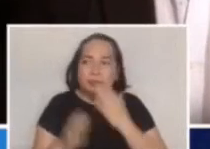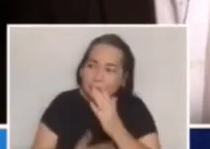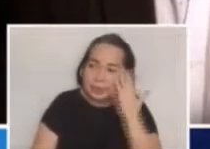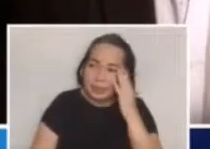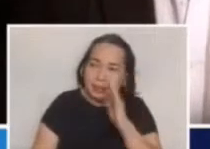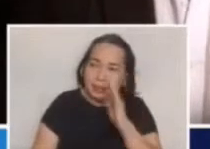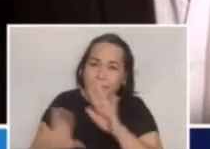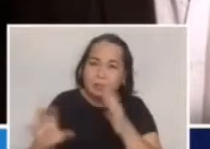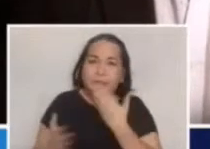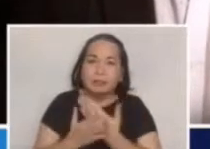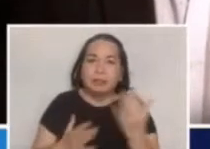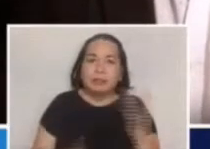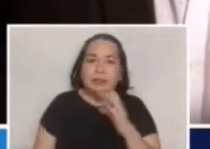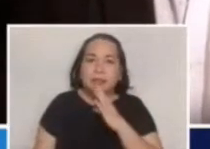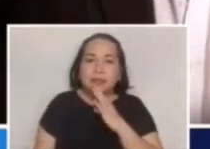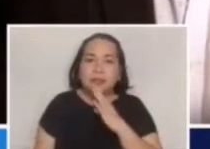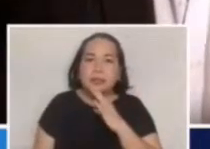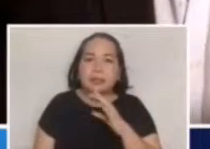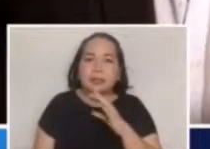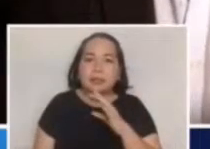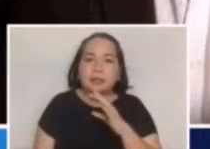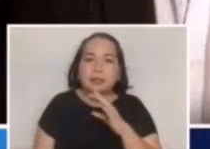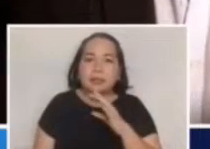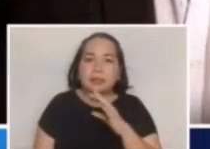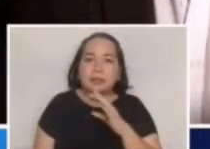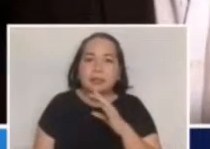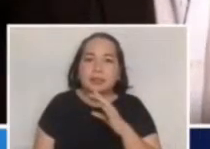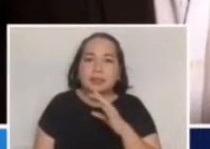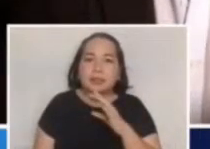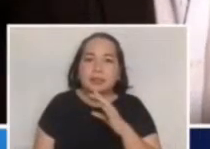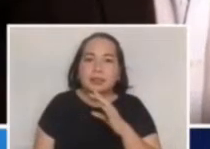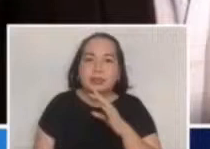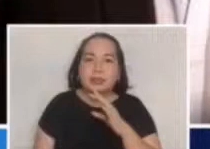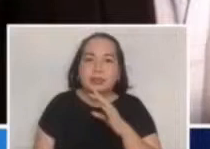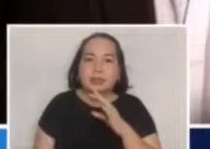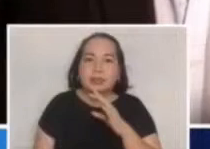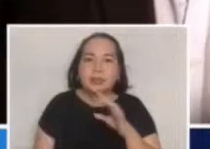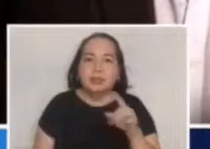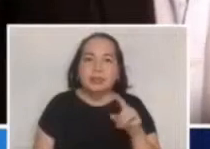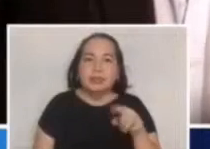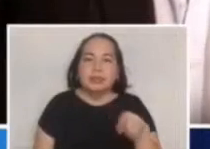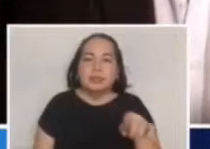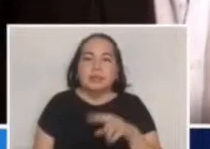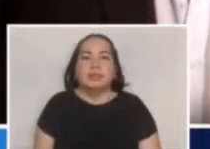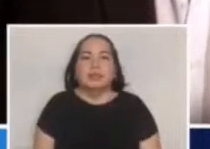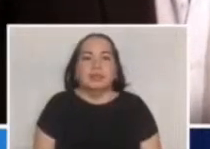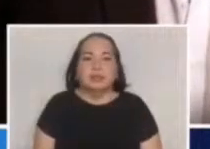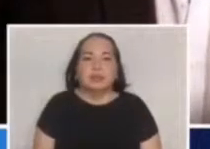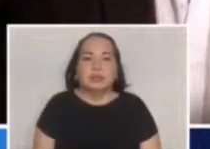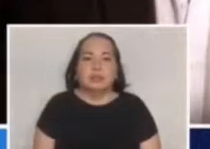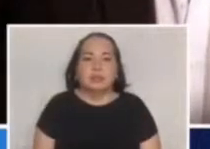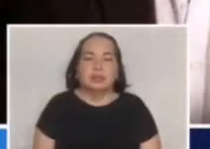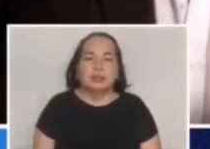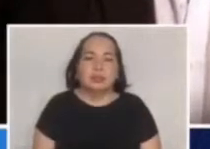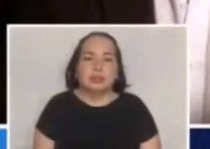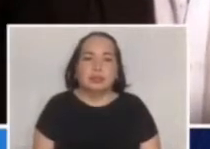mandatory wearing of face masks. Naging factor po ba ito, Governor?